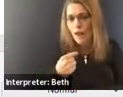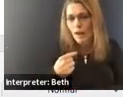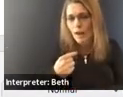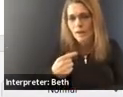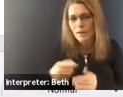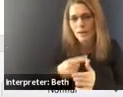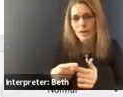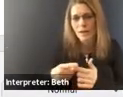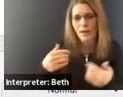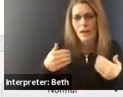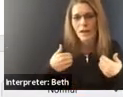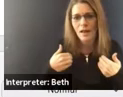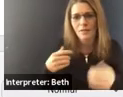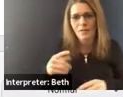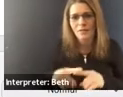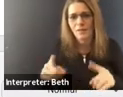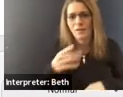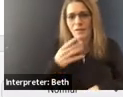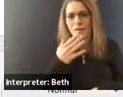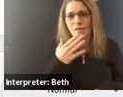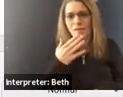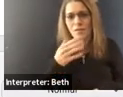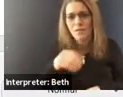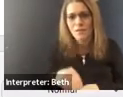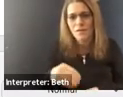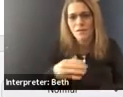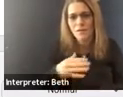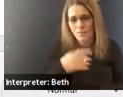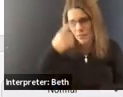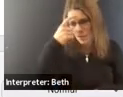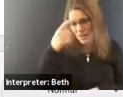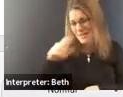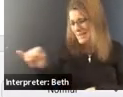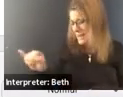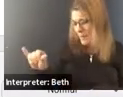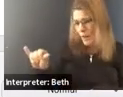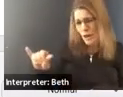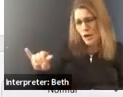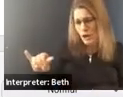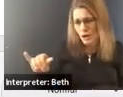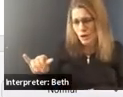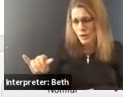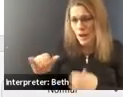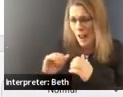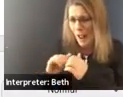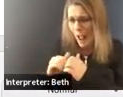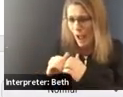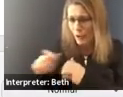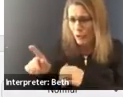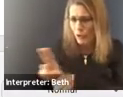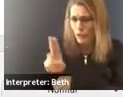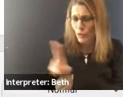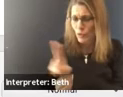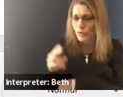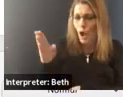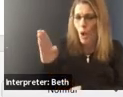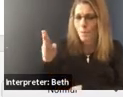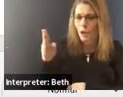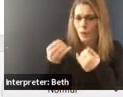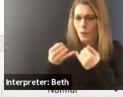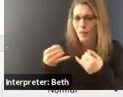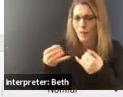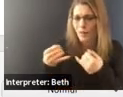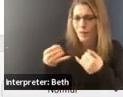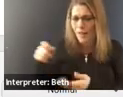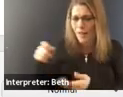mind, very similar that you would do with a blue line pencil. So I'm not reinventing the wheel here. I'm just using